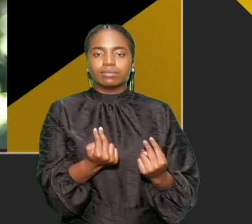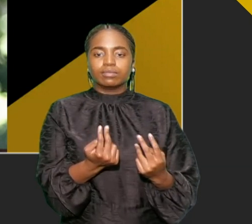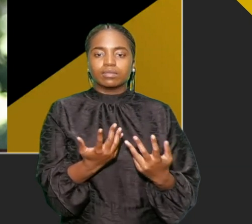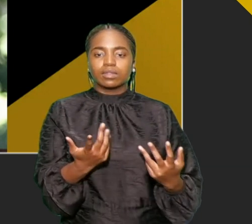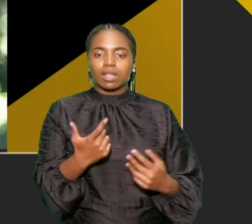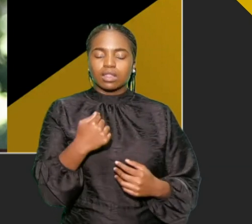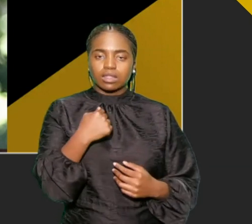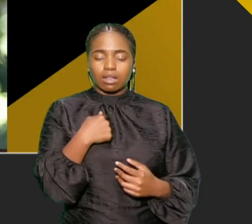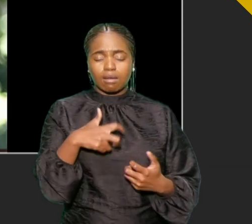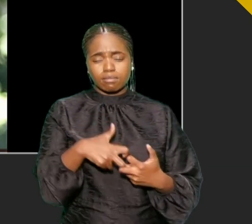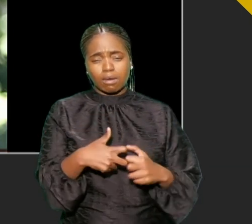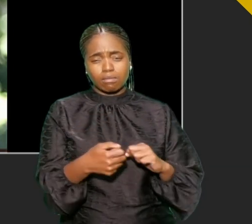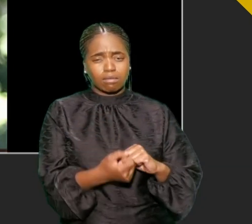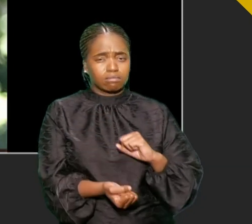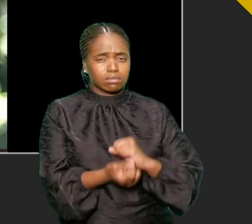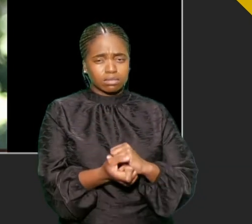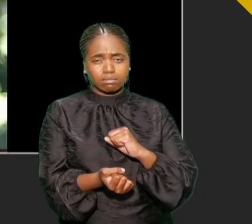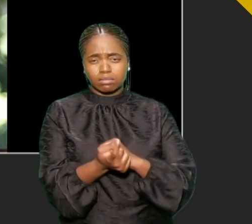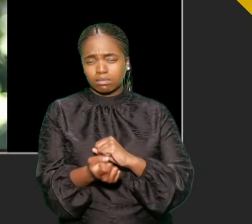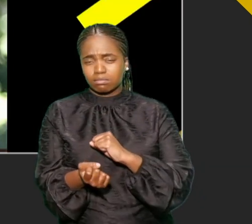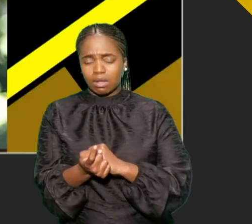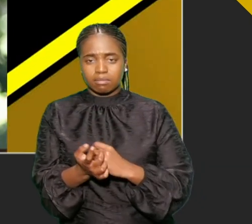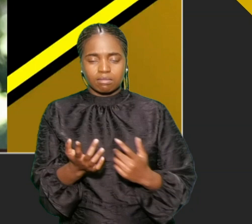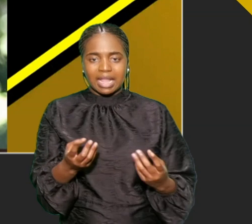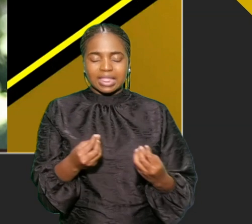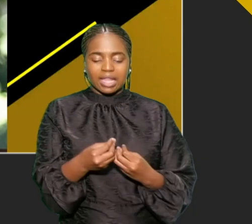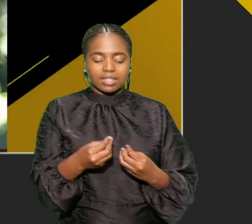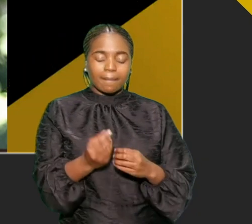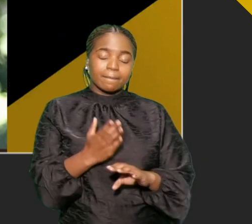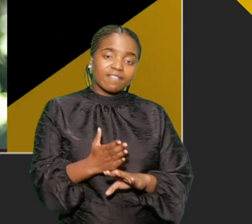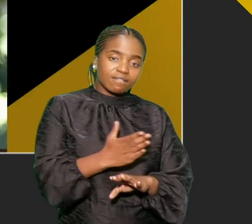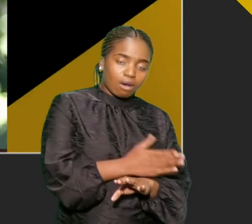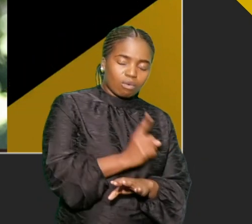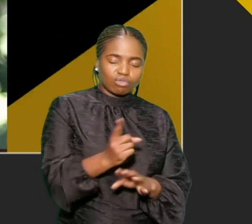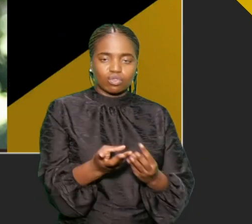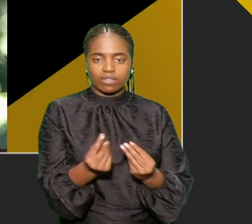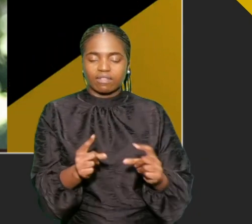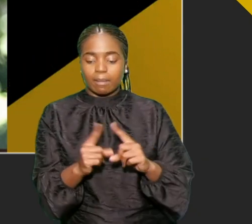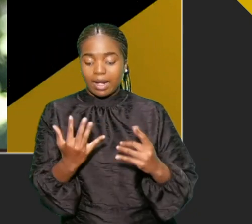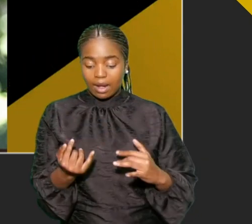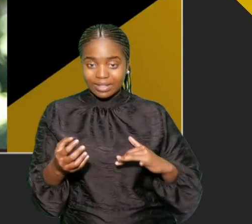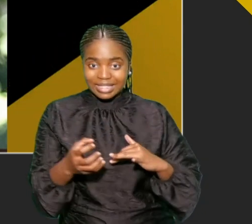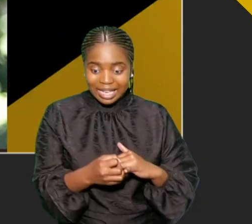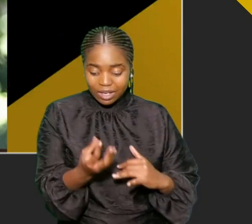we face a lot of problems. We start dealing with things that we should have dealt with prior to the marriage.